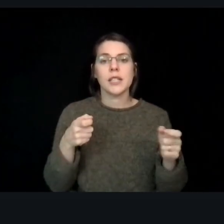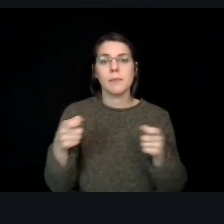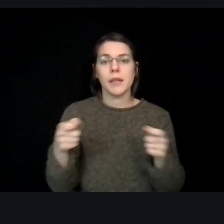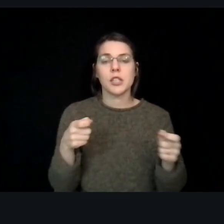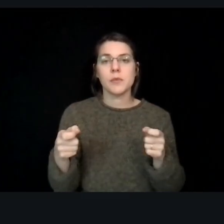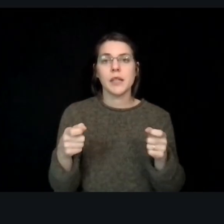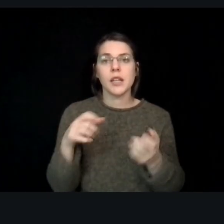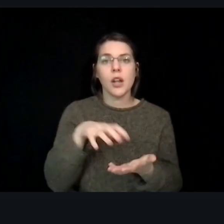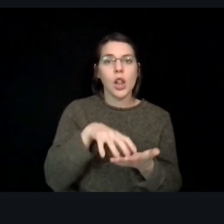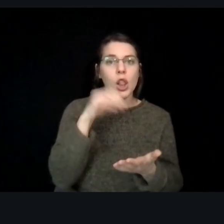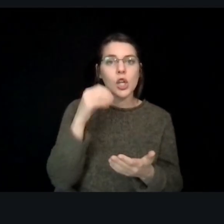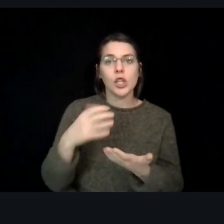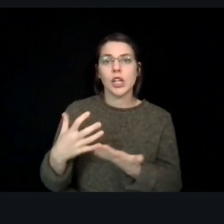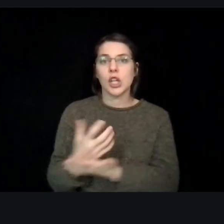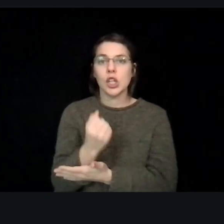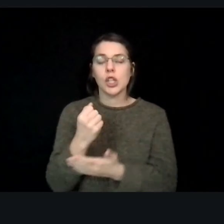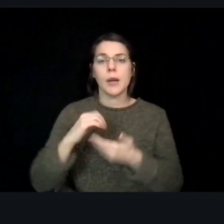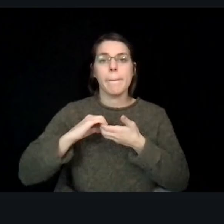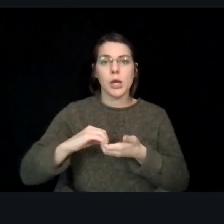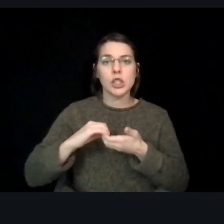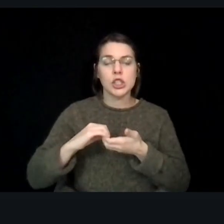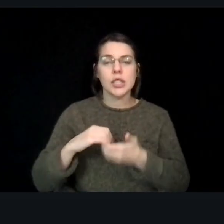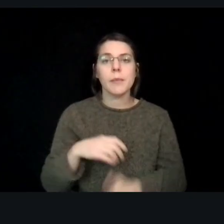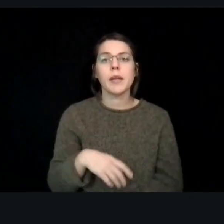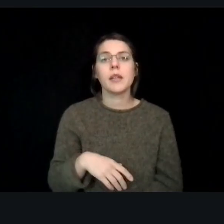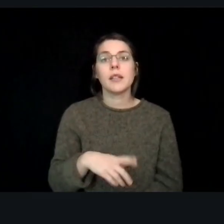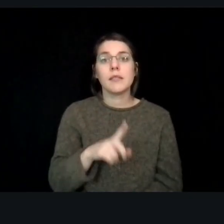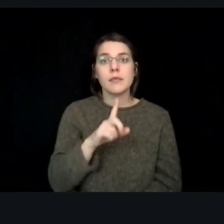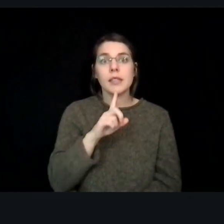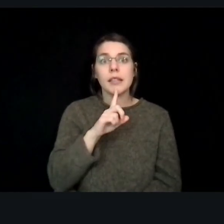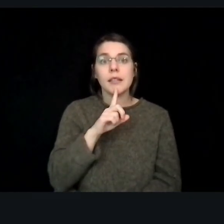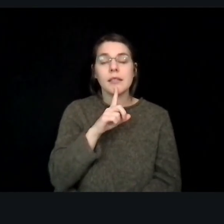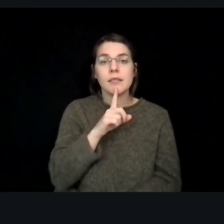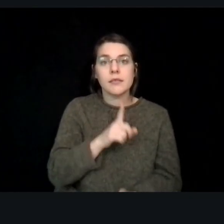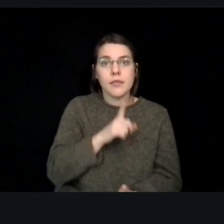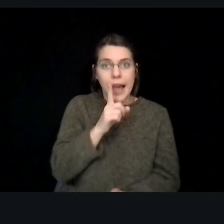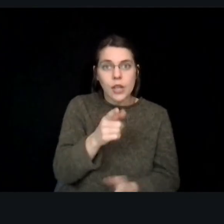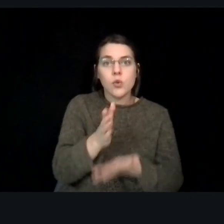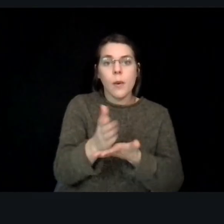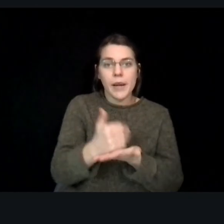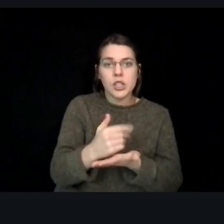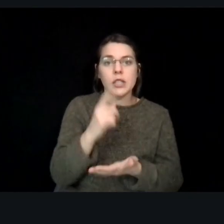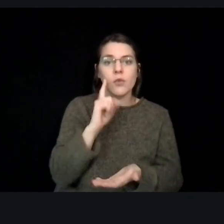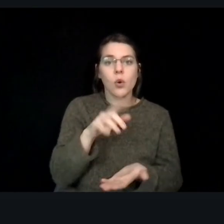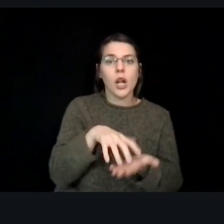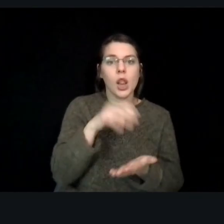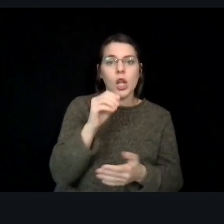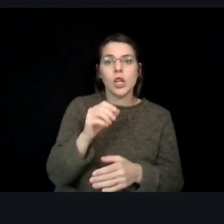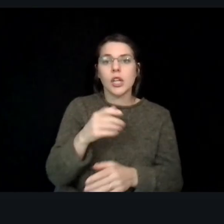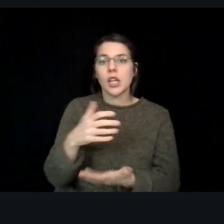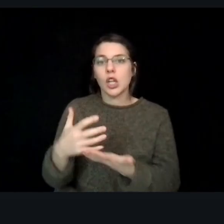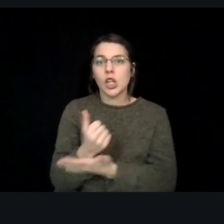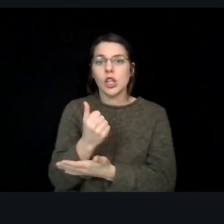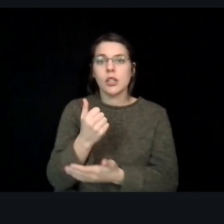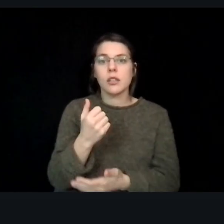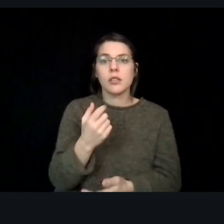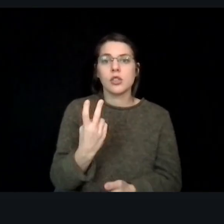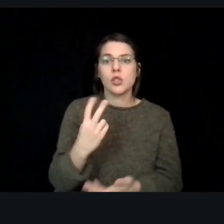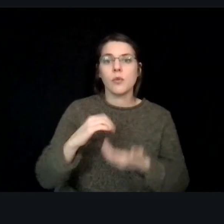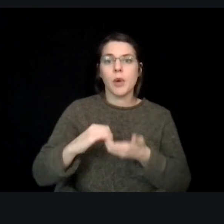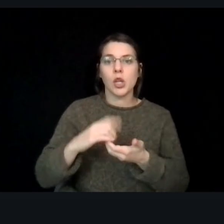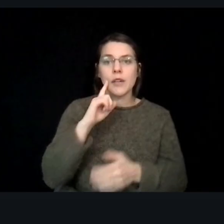Learn and Earn partnership. The actual budget for Learn and Earn to Partner for Work and the review